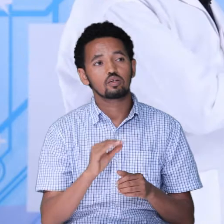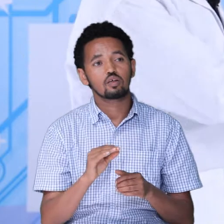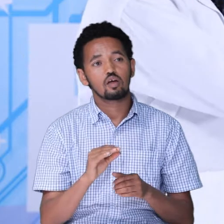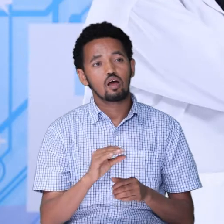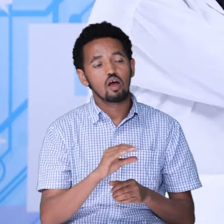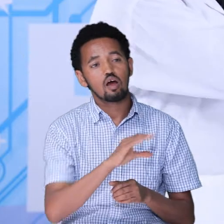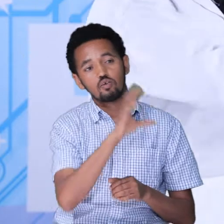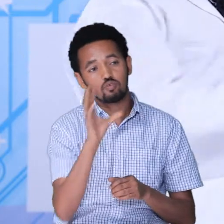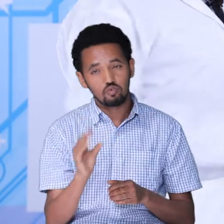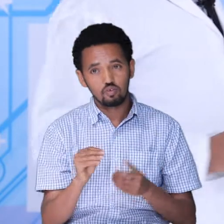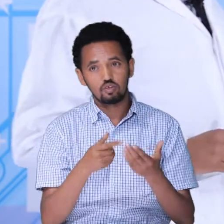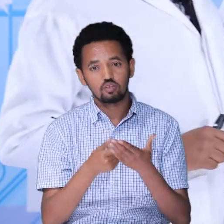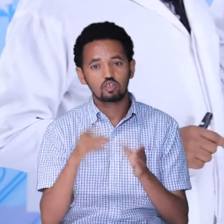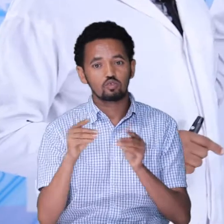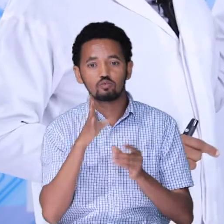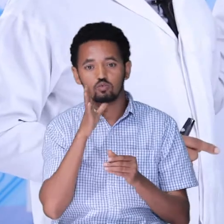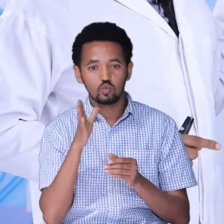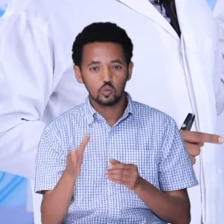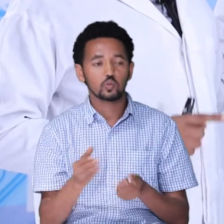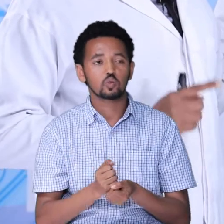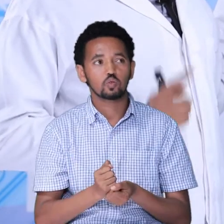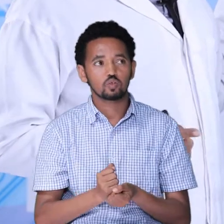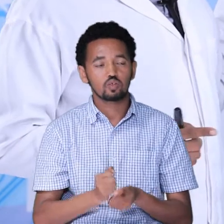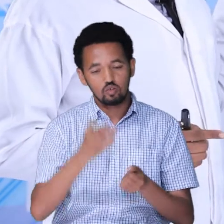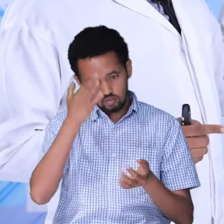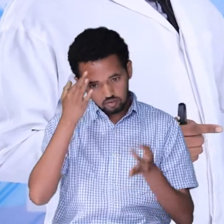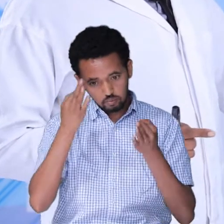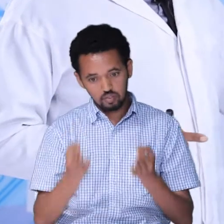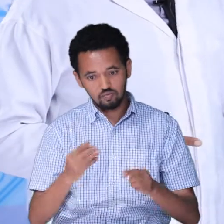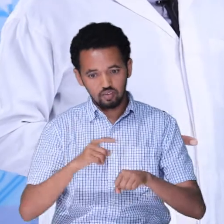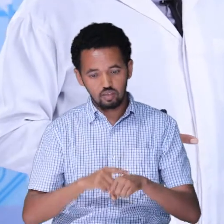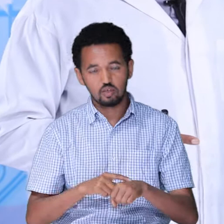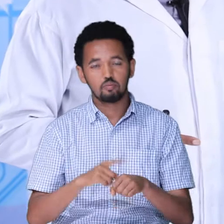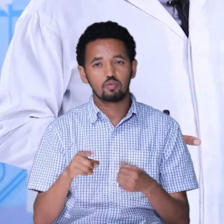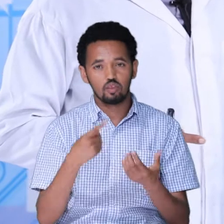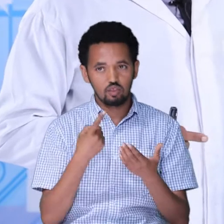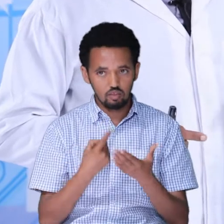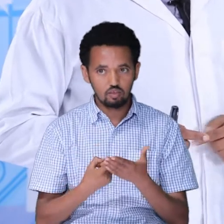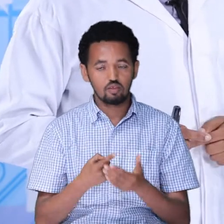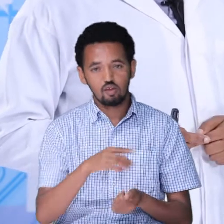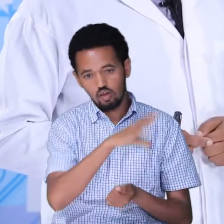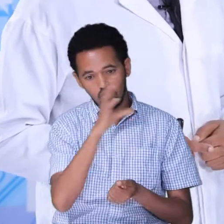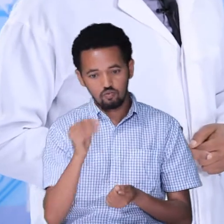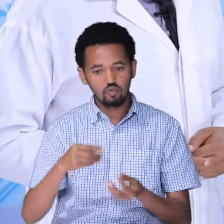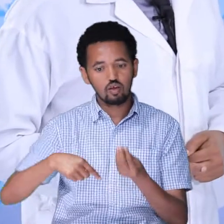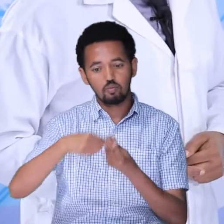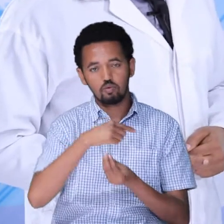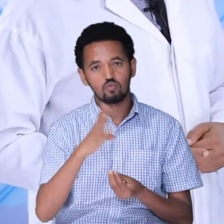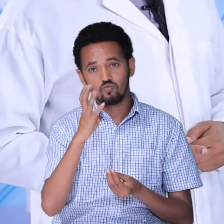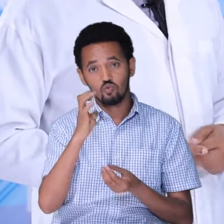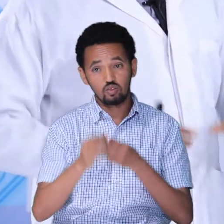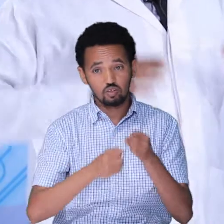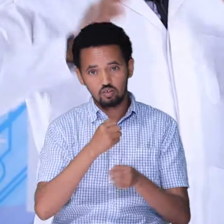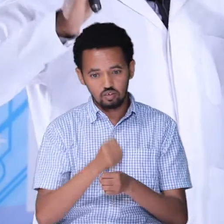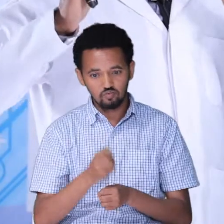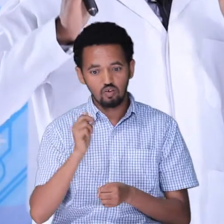But colonialism did not end on the specific time. It took Africa about 14 years to